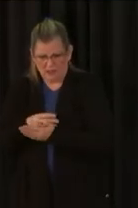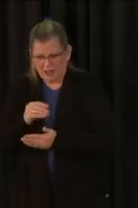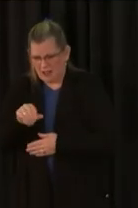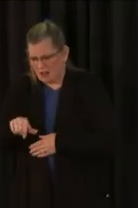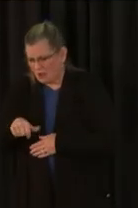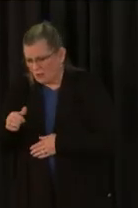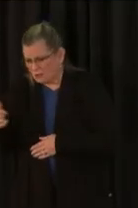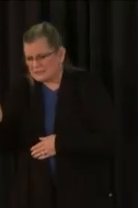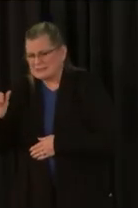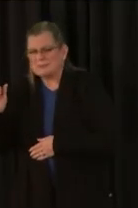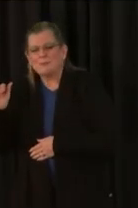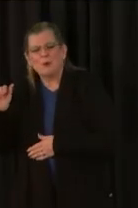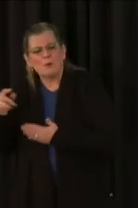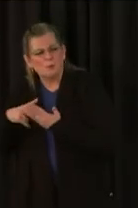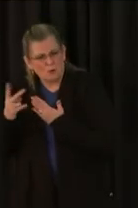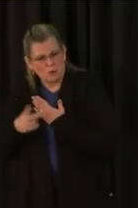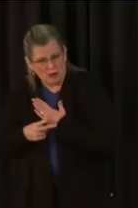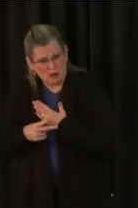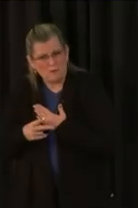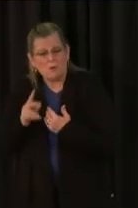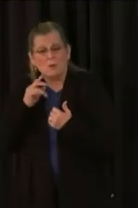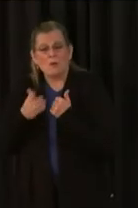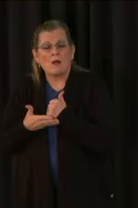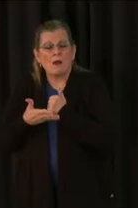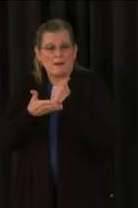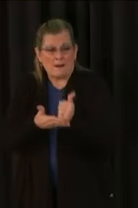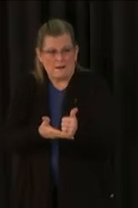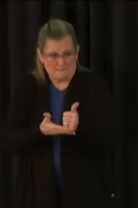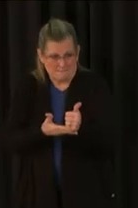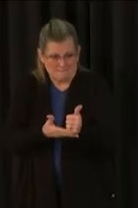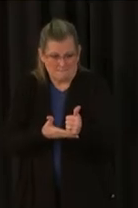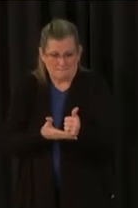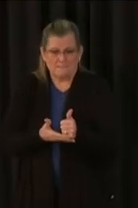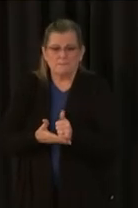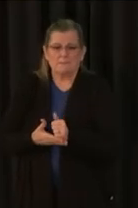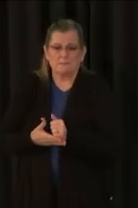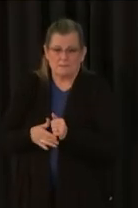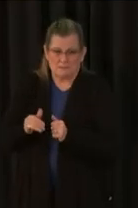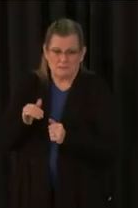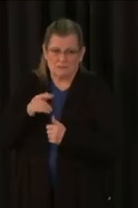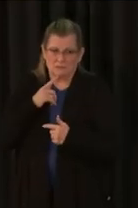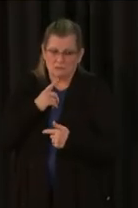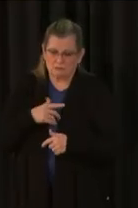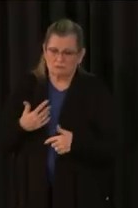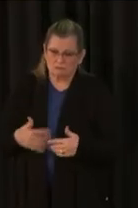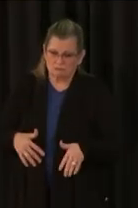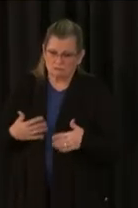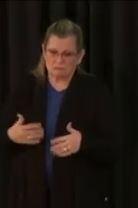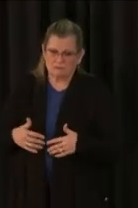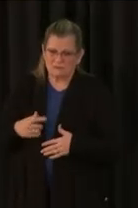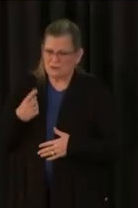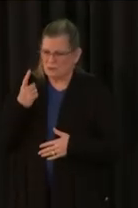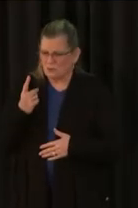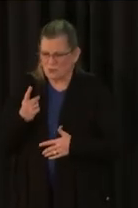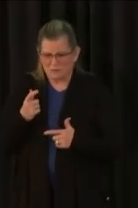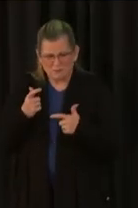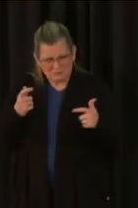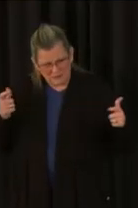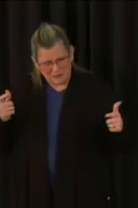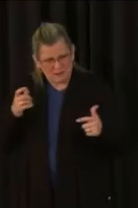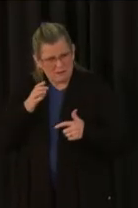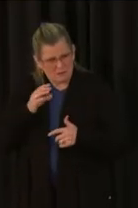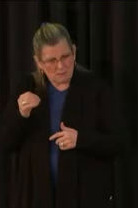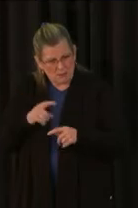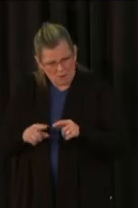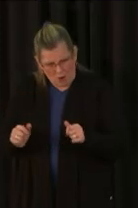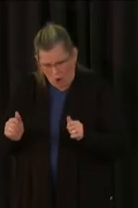are working on and that we're trying to have conversations with you about at the local level as well as at, as I said, the federal level, will really